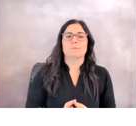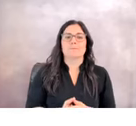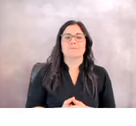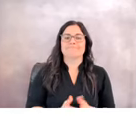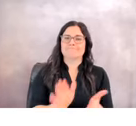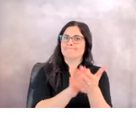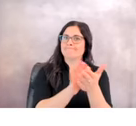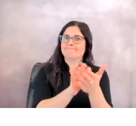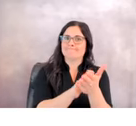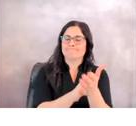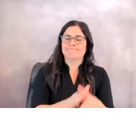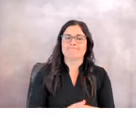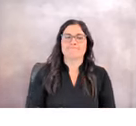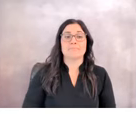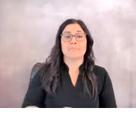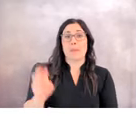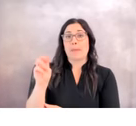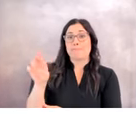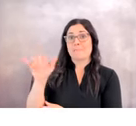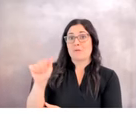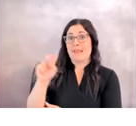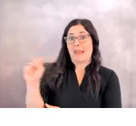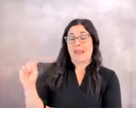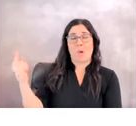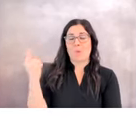kudos to you. And as Marianne always says, we're singing to the choir,